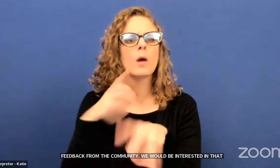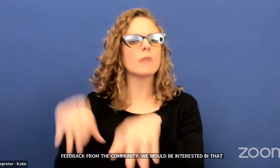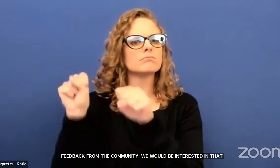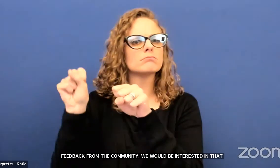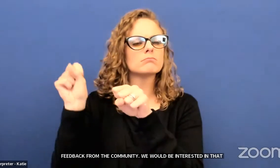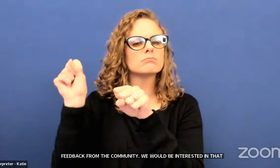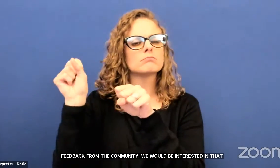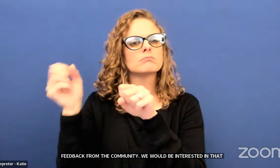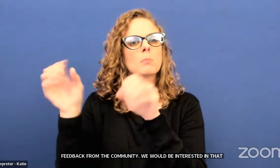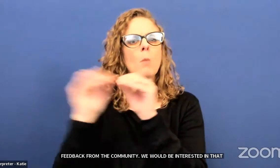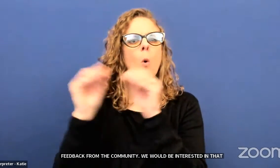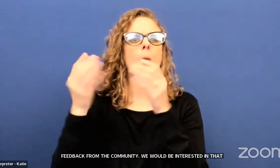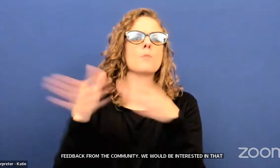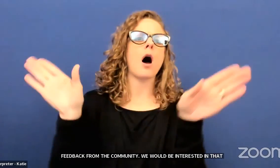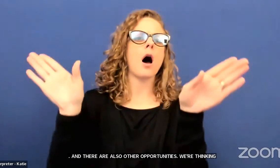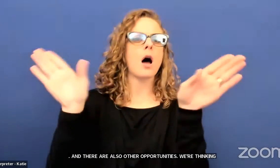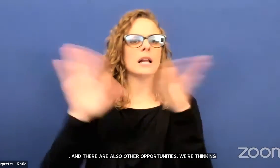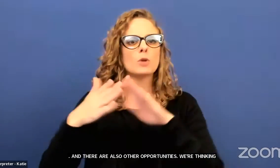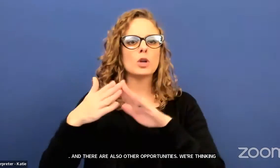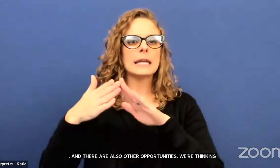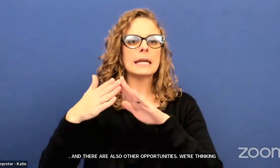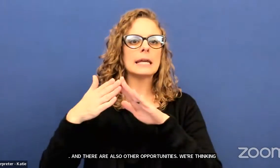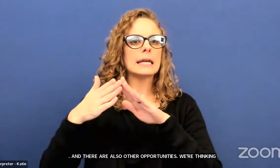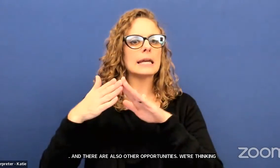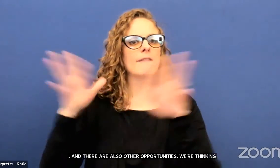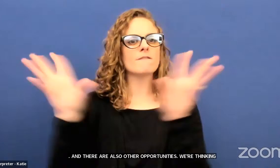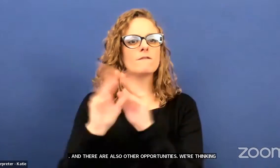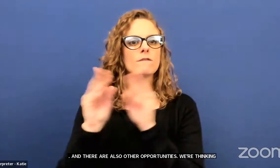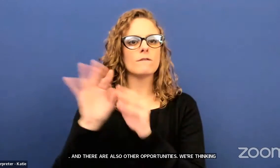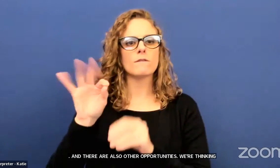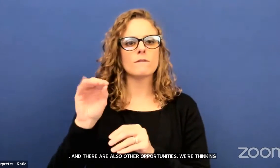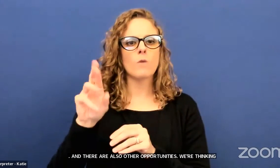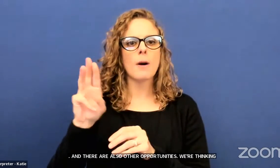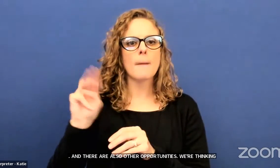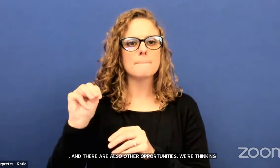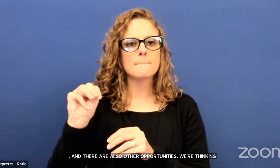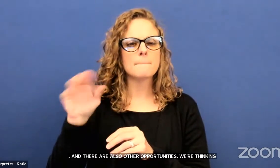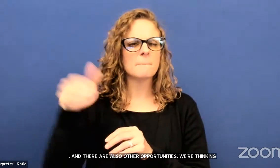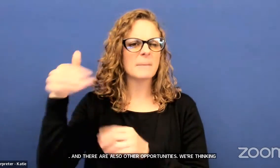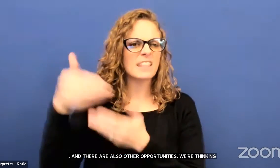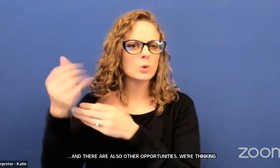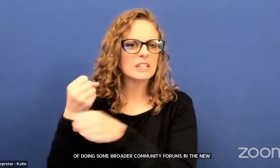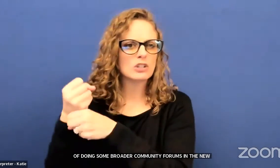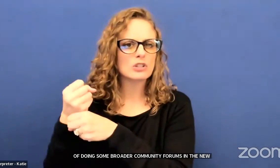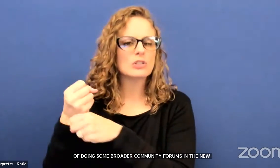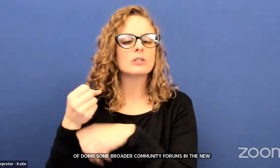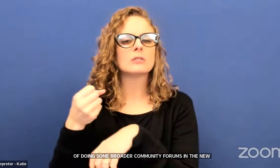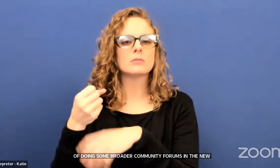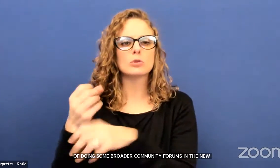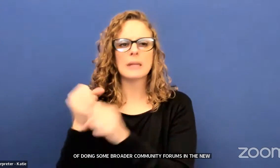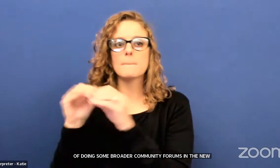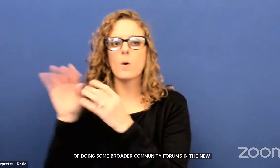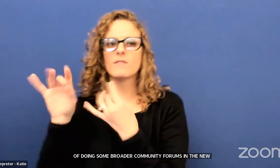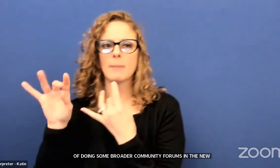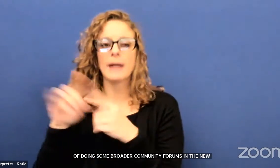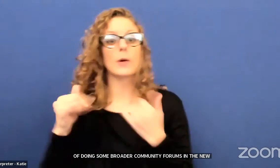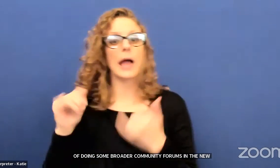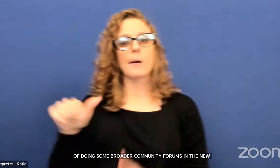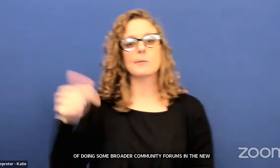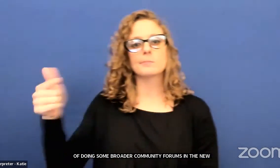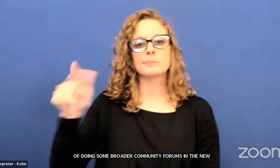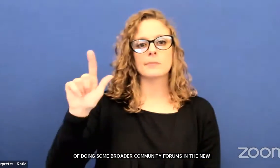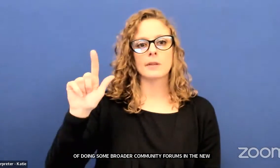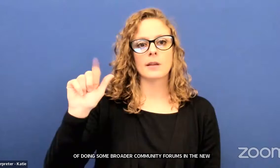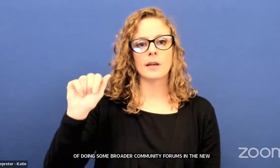some broader community forums in the new year, also to get some feedback on this. But so I will turn it over to Lori so she